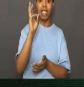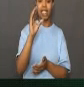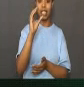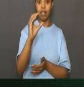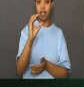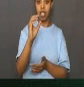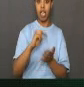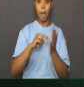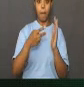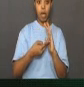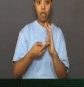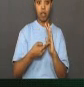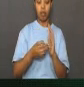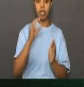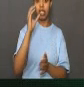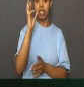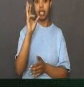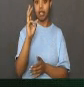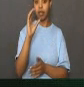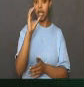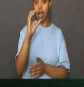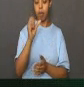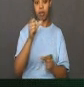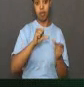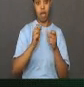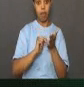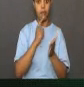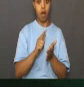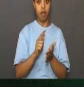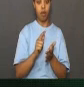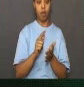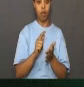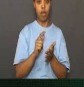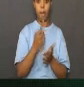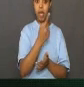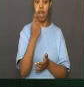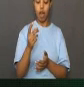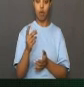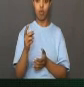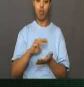6C means 6 carbon atoms per molecule.